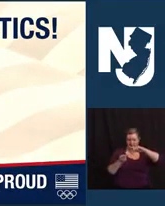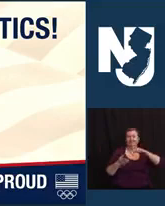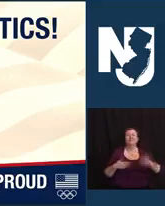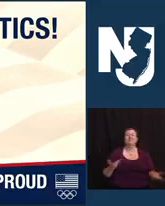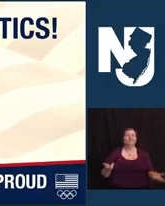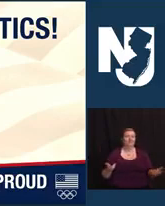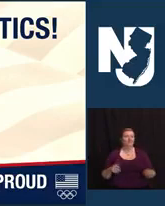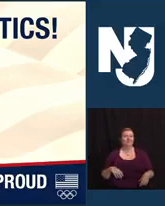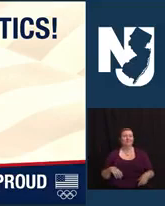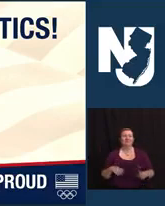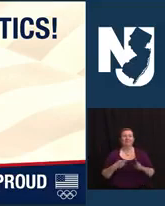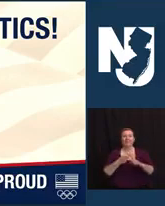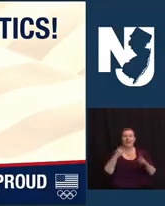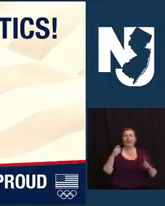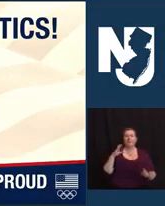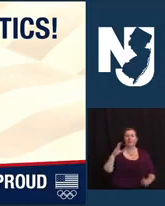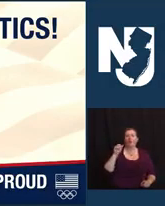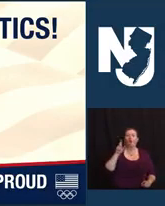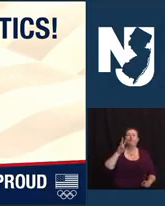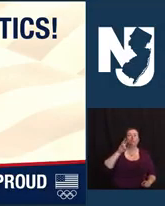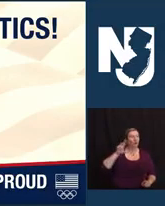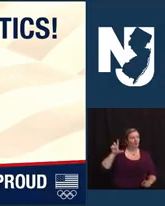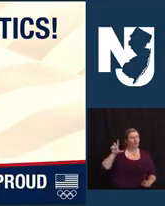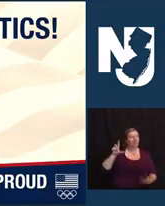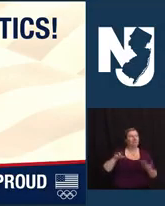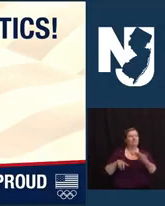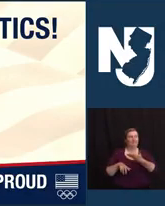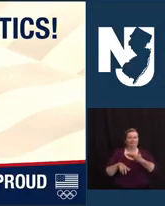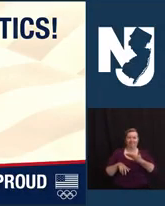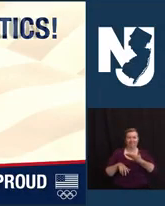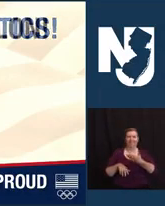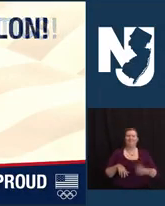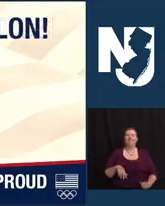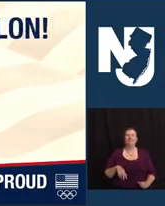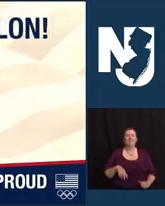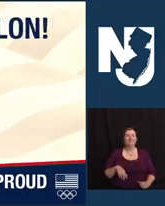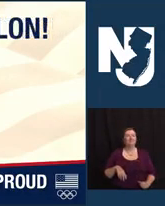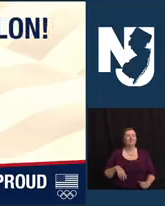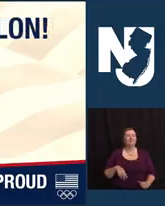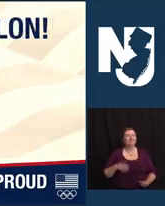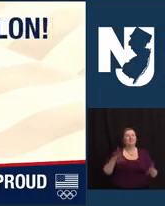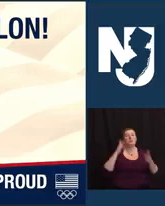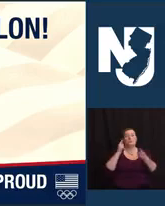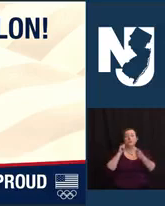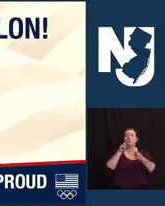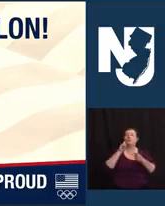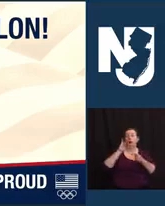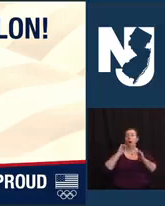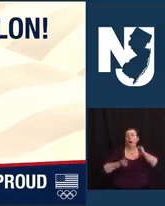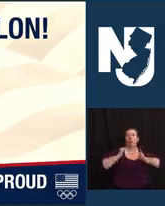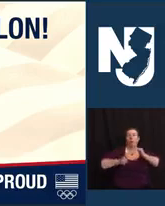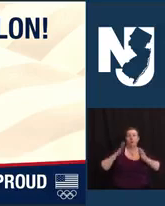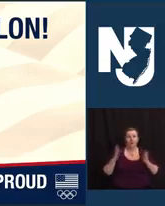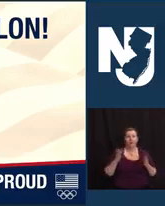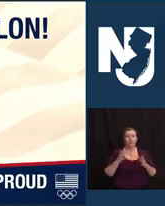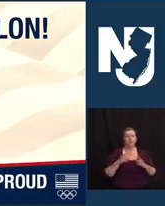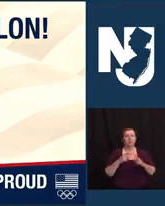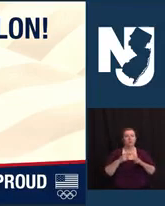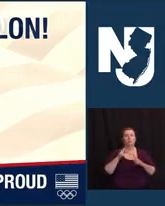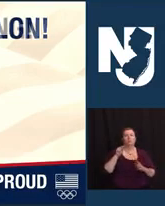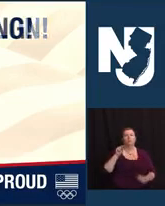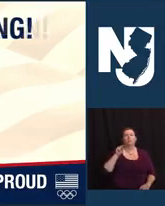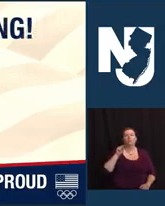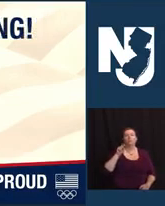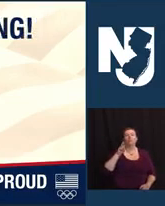own Liza Pletneva, triathlete Morgan Pearson, who hails from New Vernon, and in the